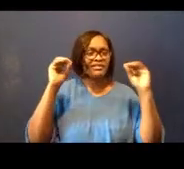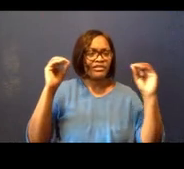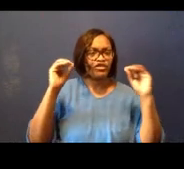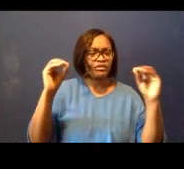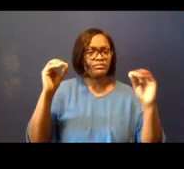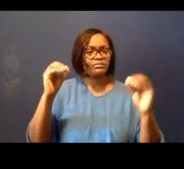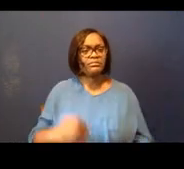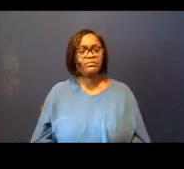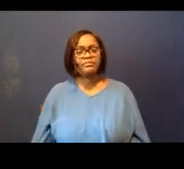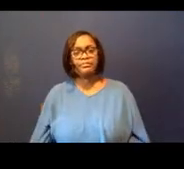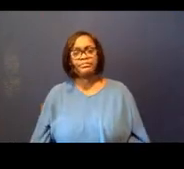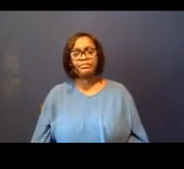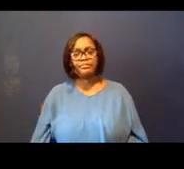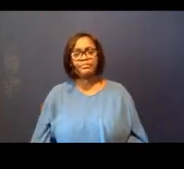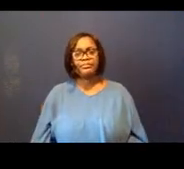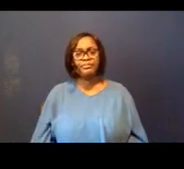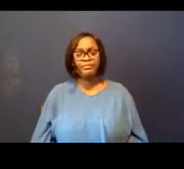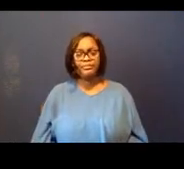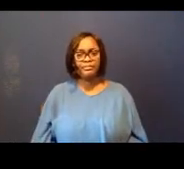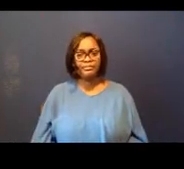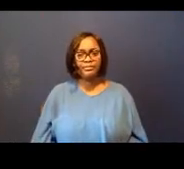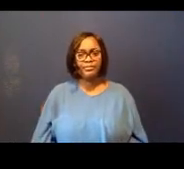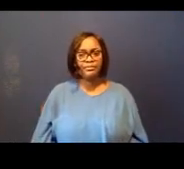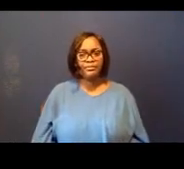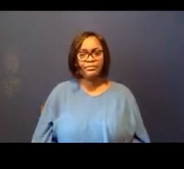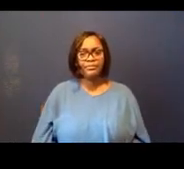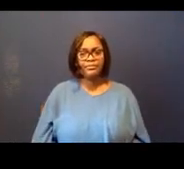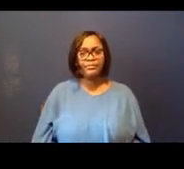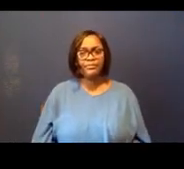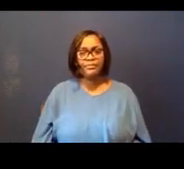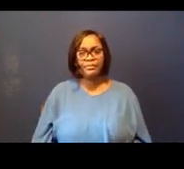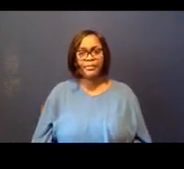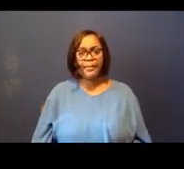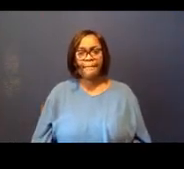detrimental impact on her,